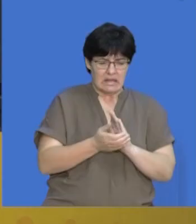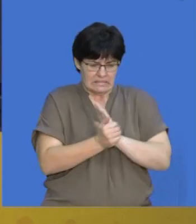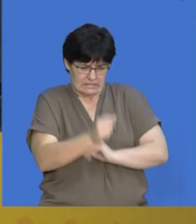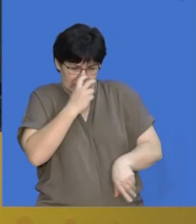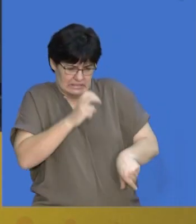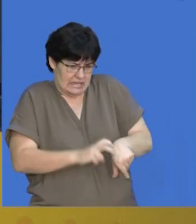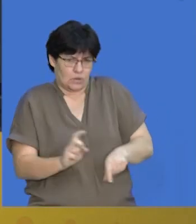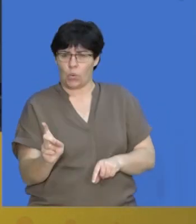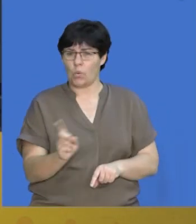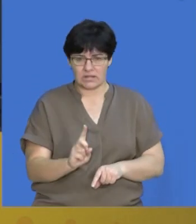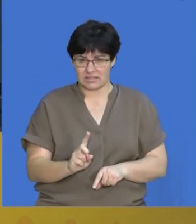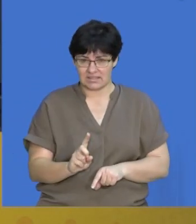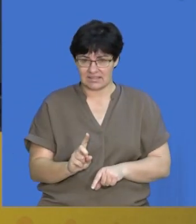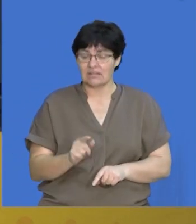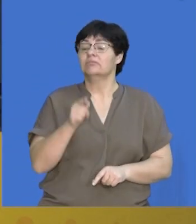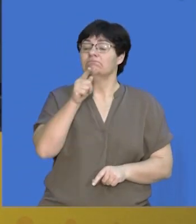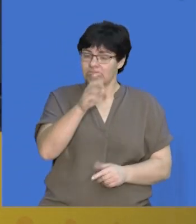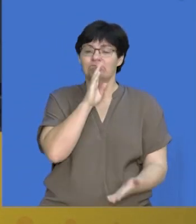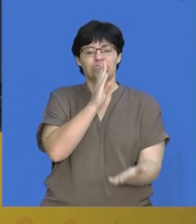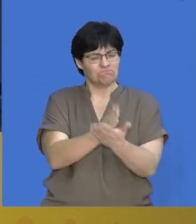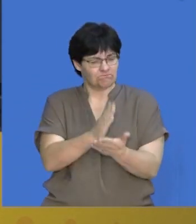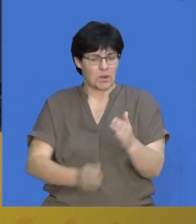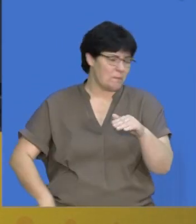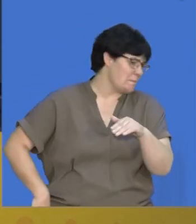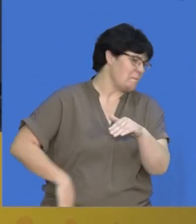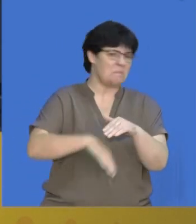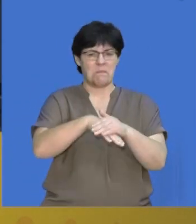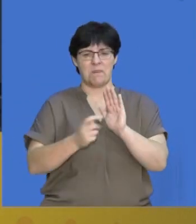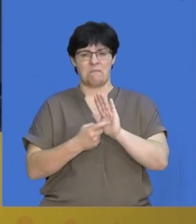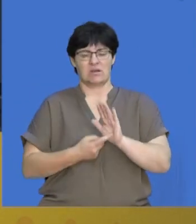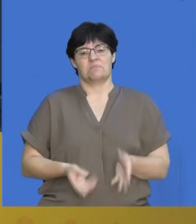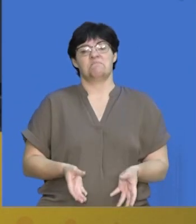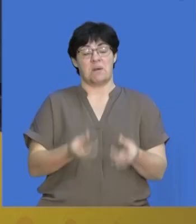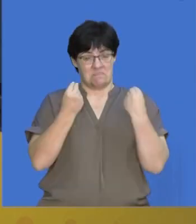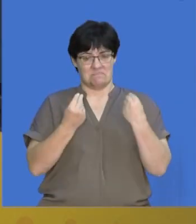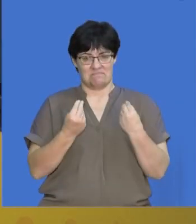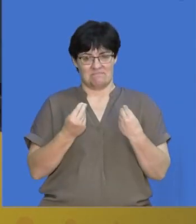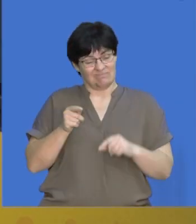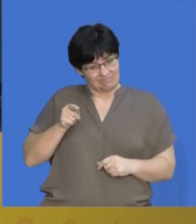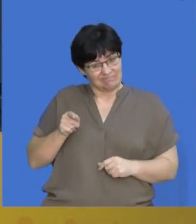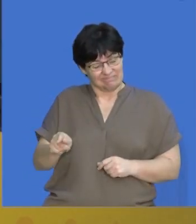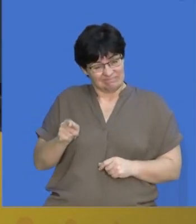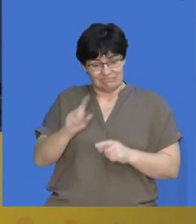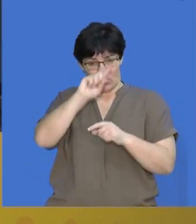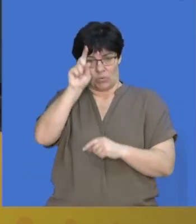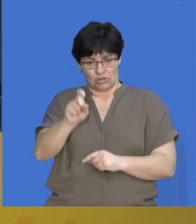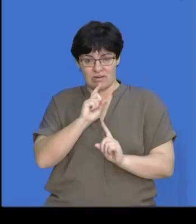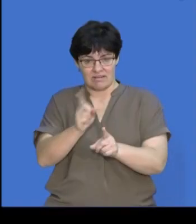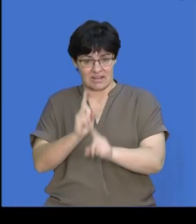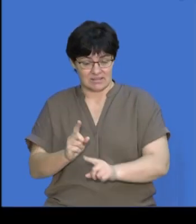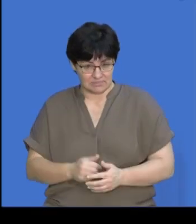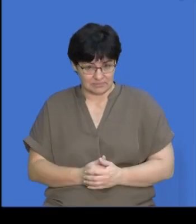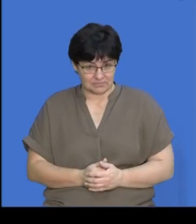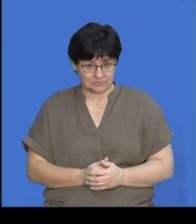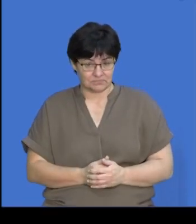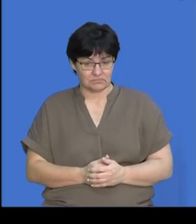in you ensuring that you gain the maximum possible marks in this particular type of question.